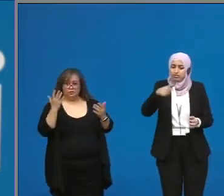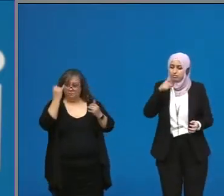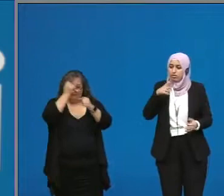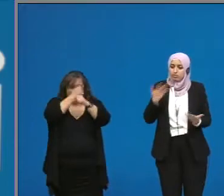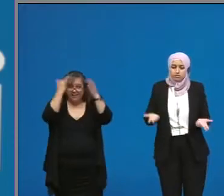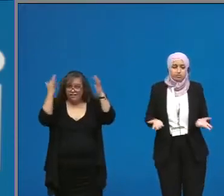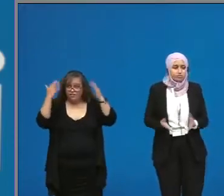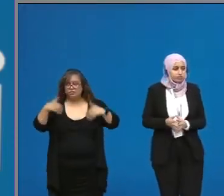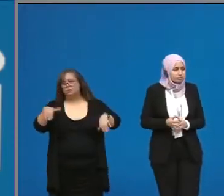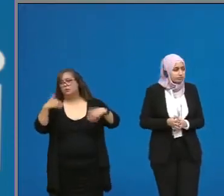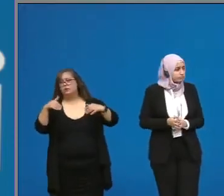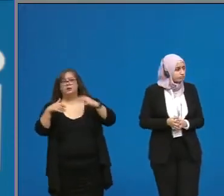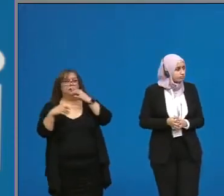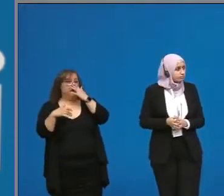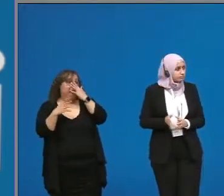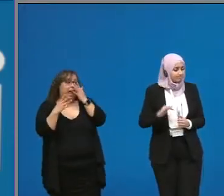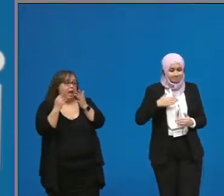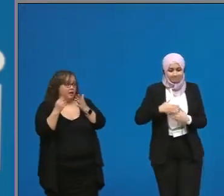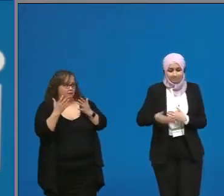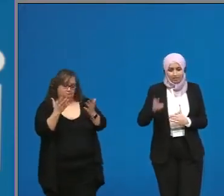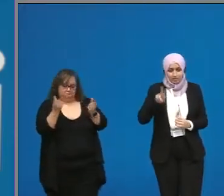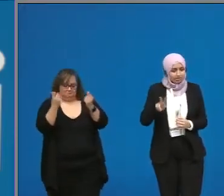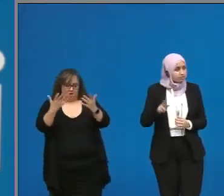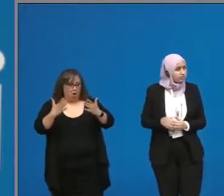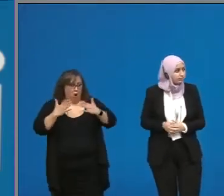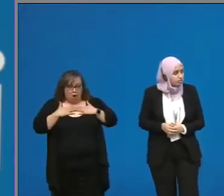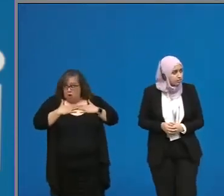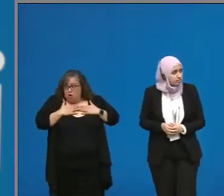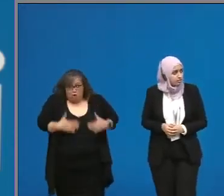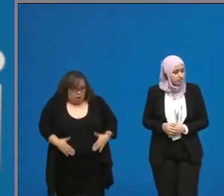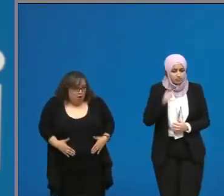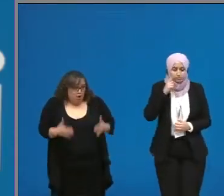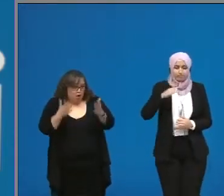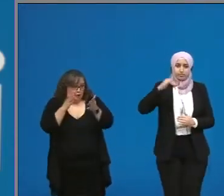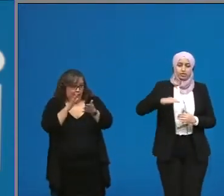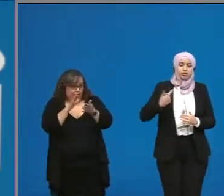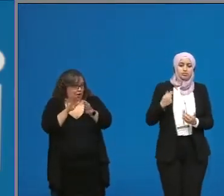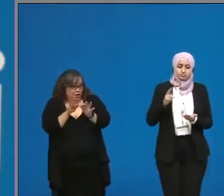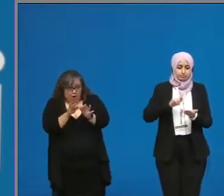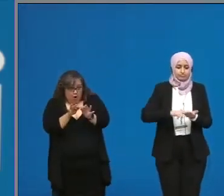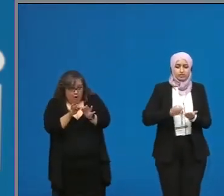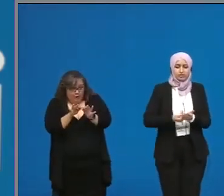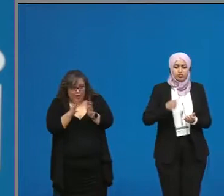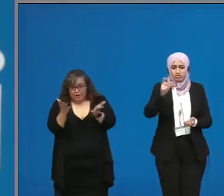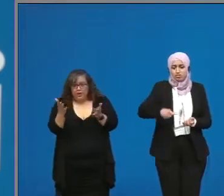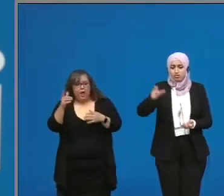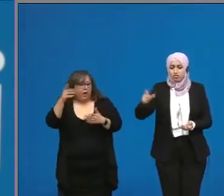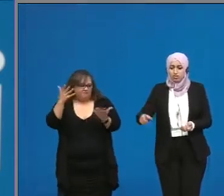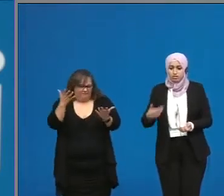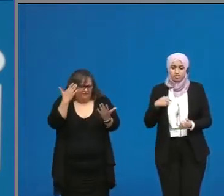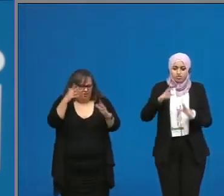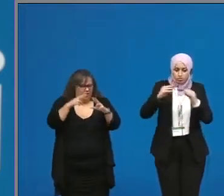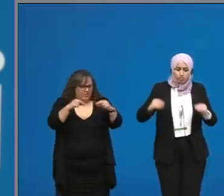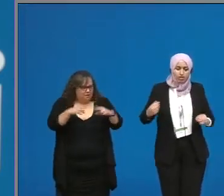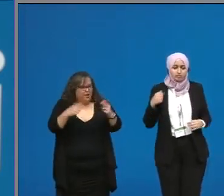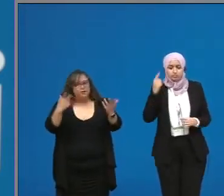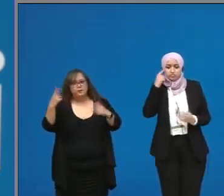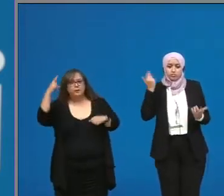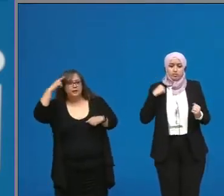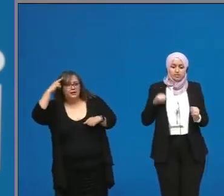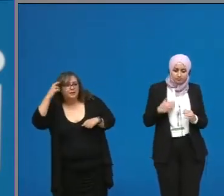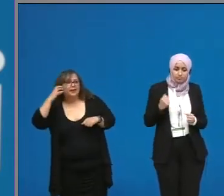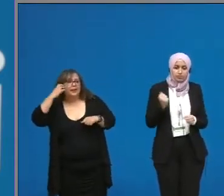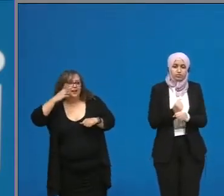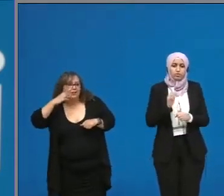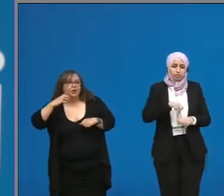Lastly, there's also a lack of human interpreters. I don't know about Lebanon, but we've worked in Saudi Arabia, in the Emirates, in Korea even, which is a very developed